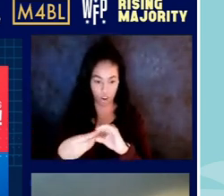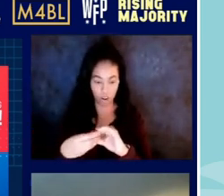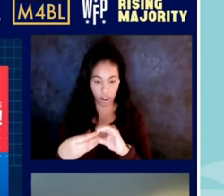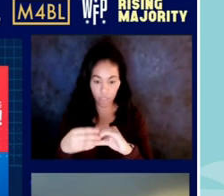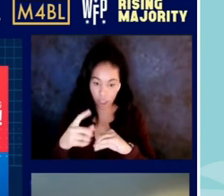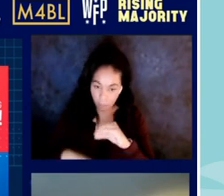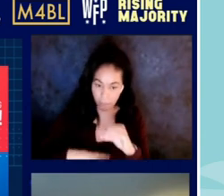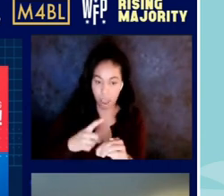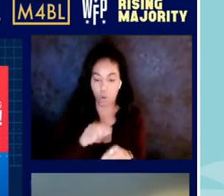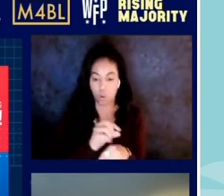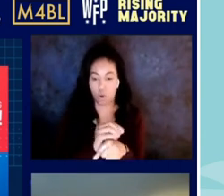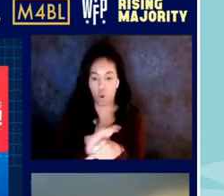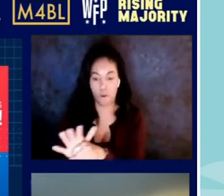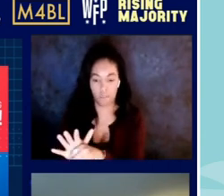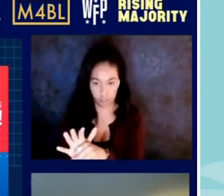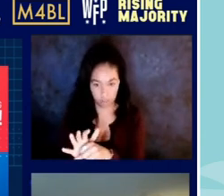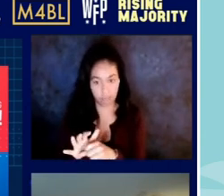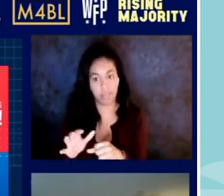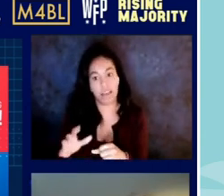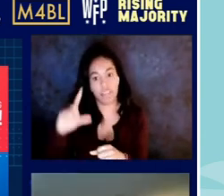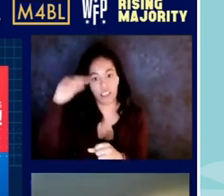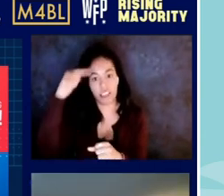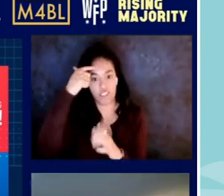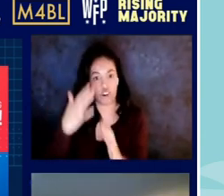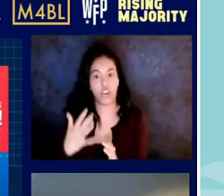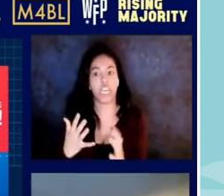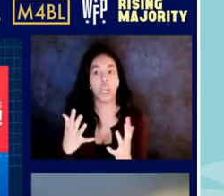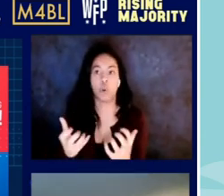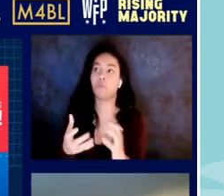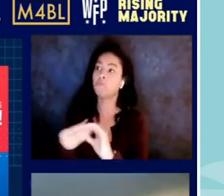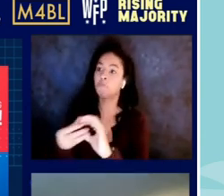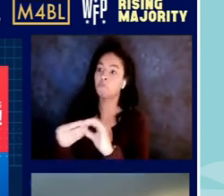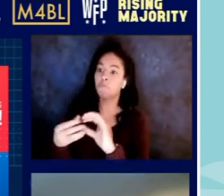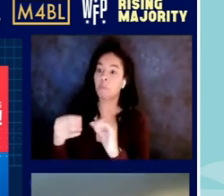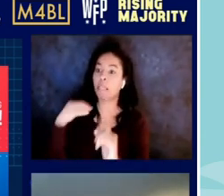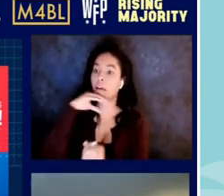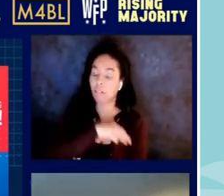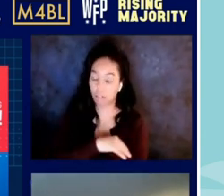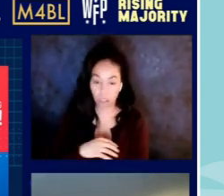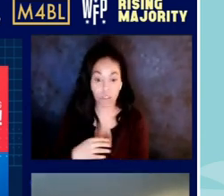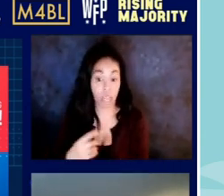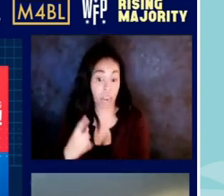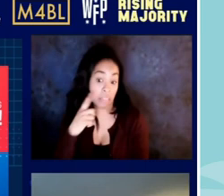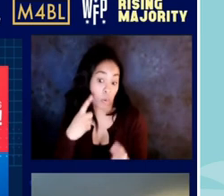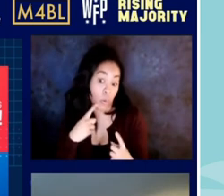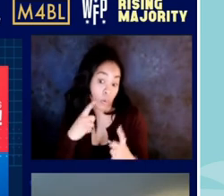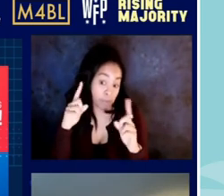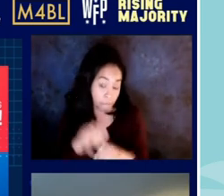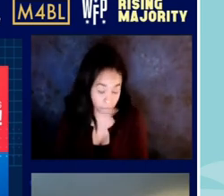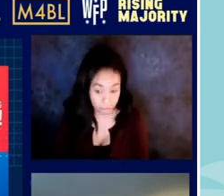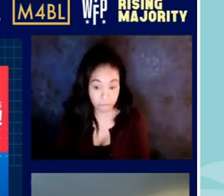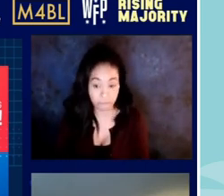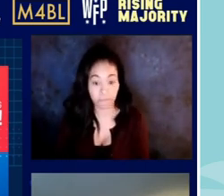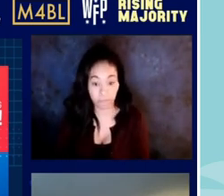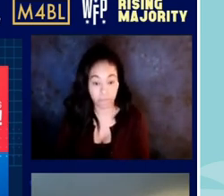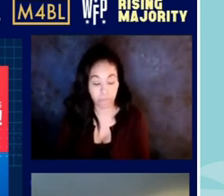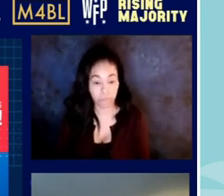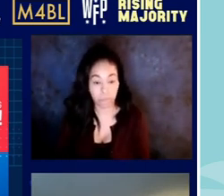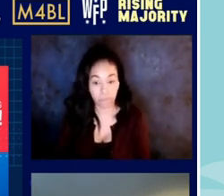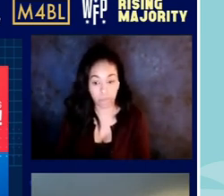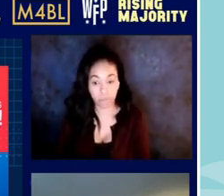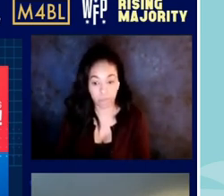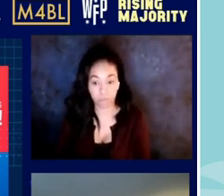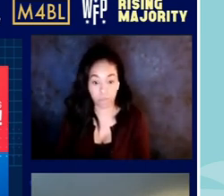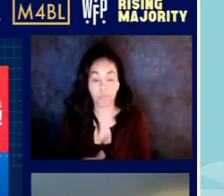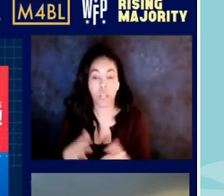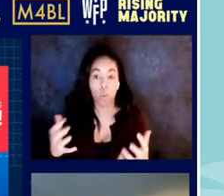to tell. And I think we were really successful in doing that. So then, you know, I just want to